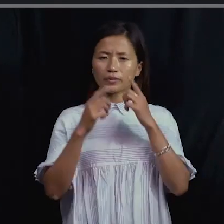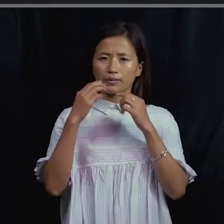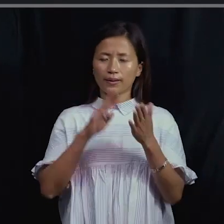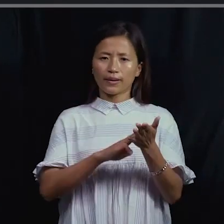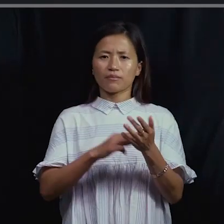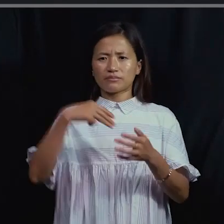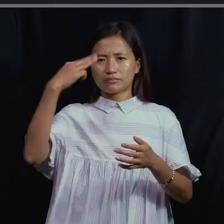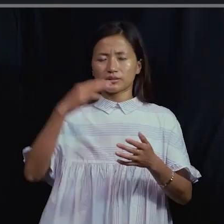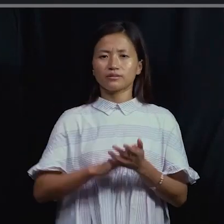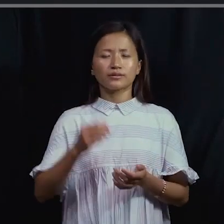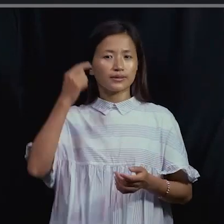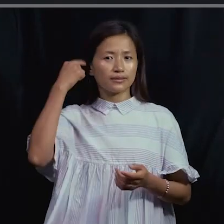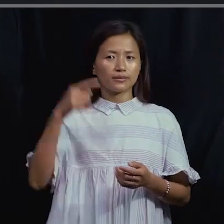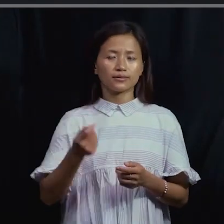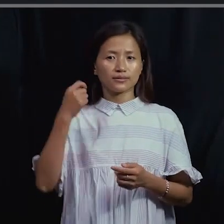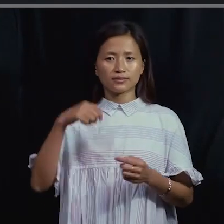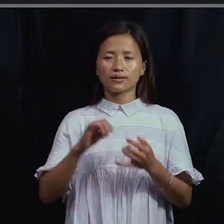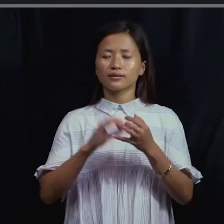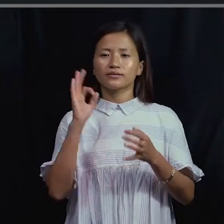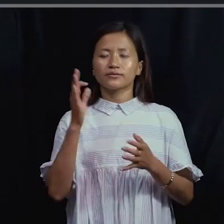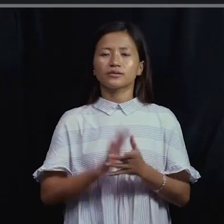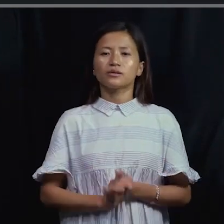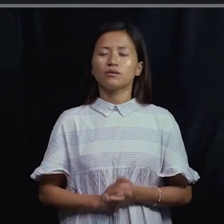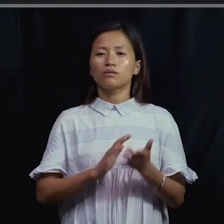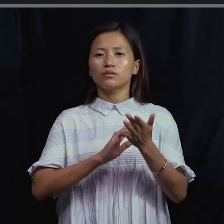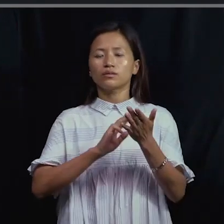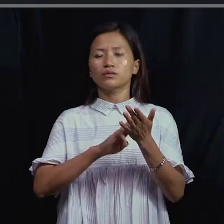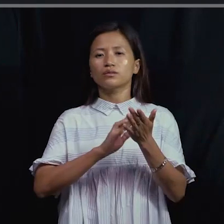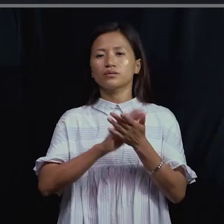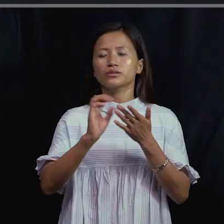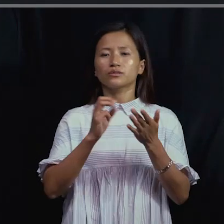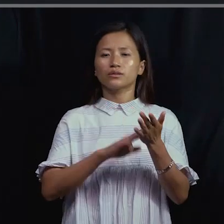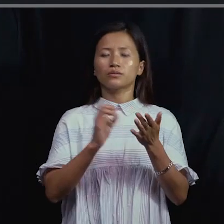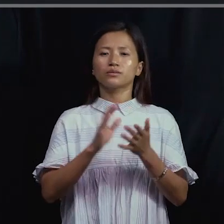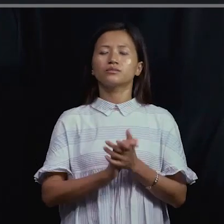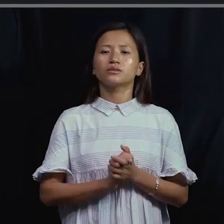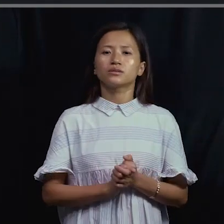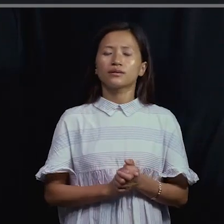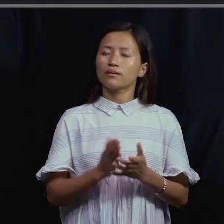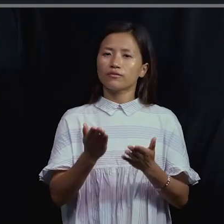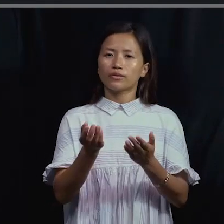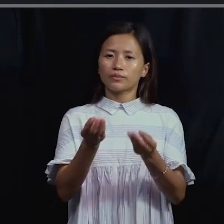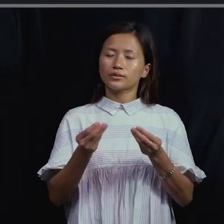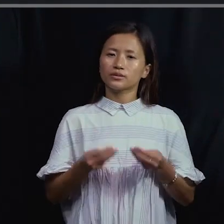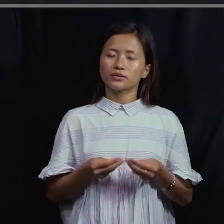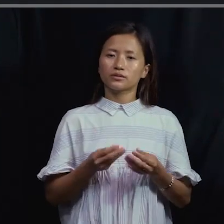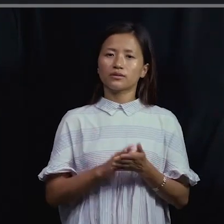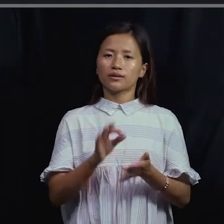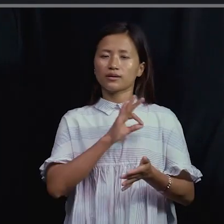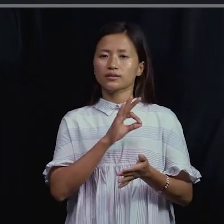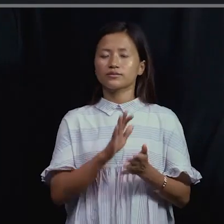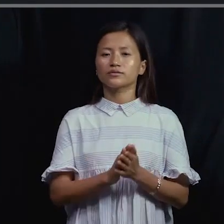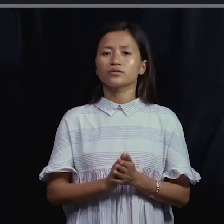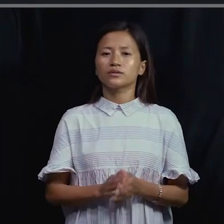the hairstyle, right? So homosexuality here would mean appreciation or liking for